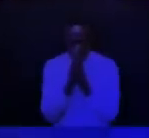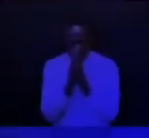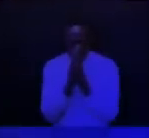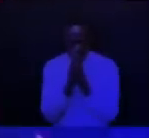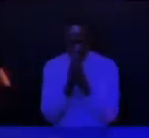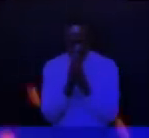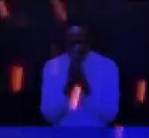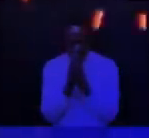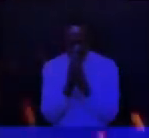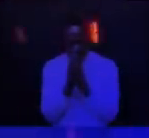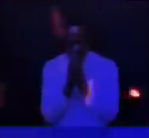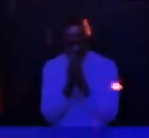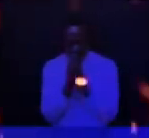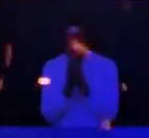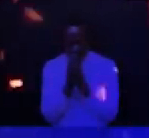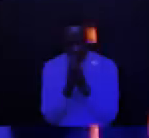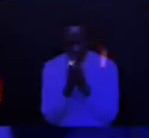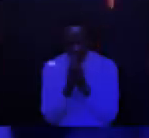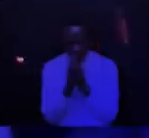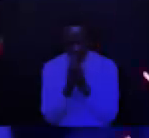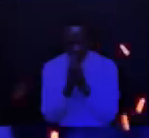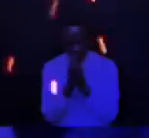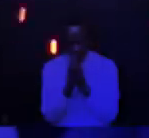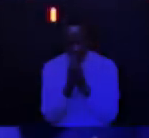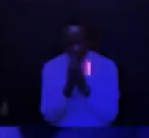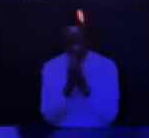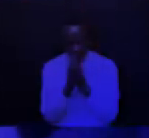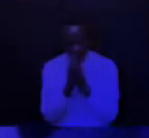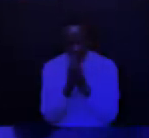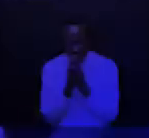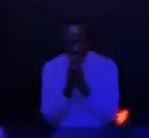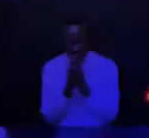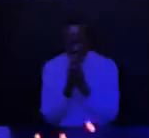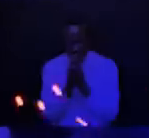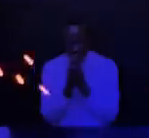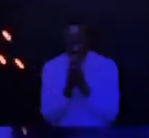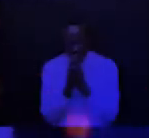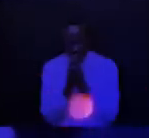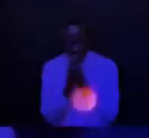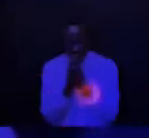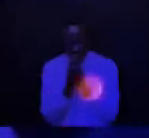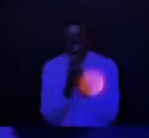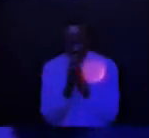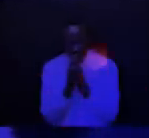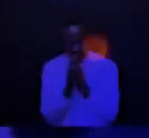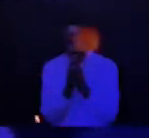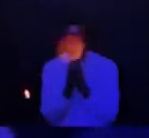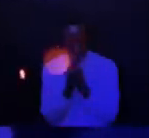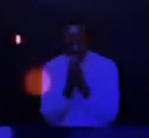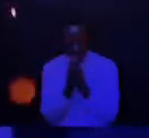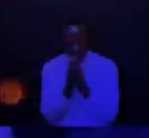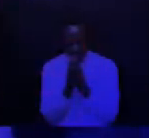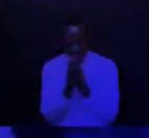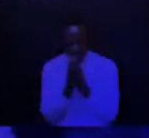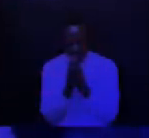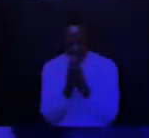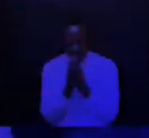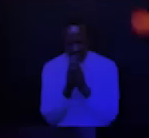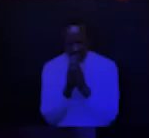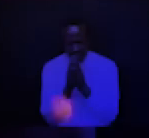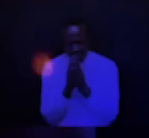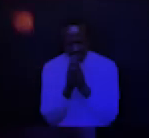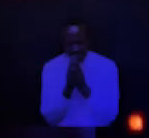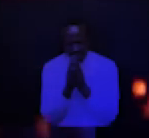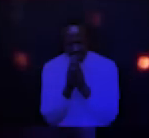we have this revelation, O God, today, so that we will reset the motive of what we do. We pray,